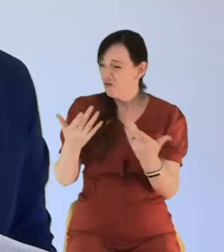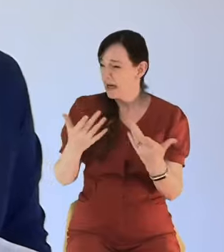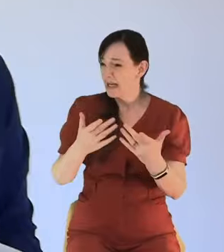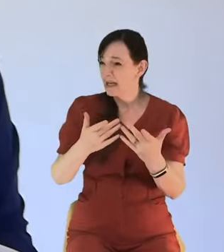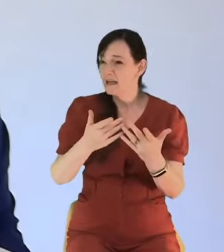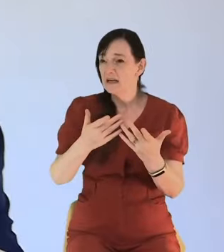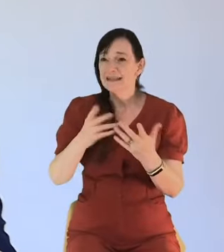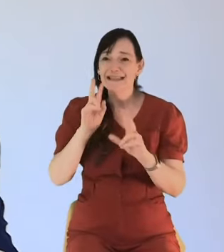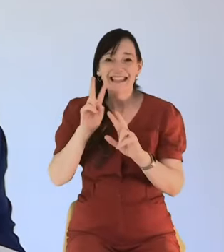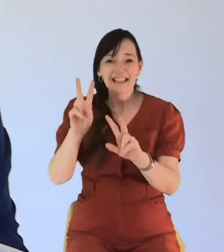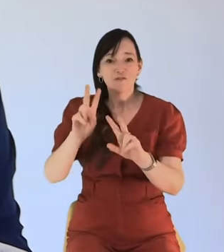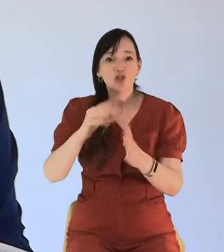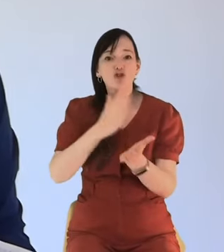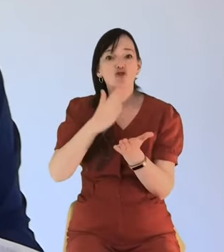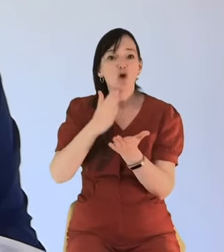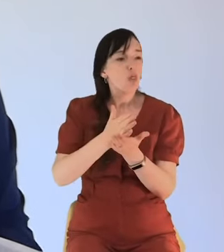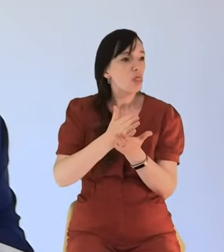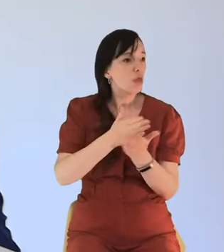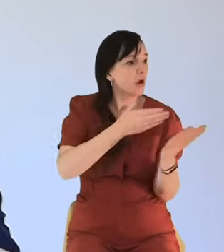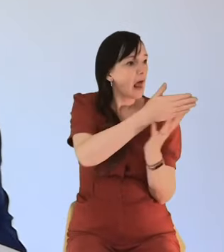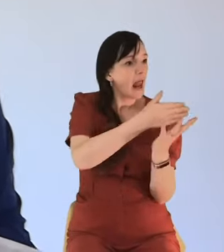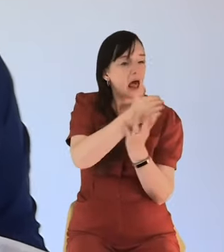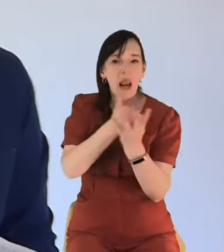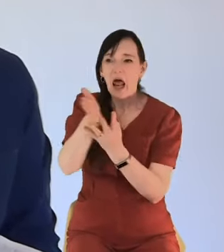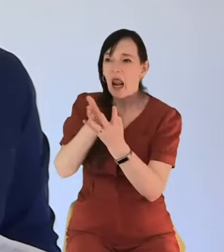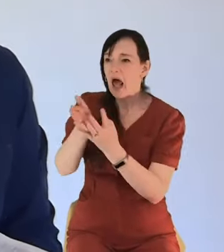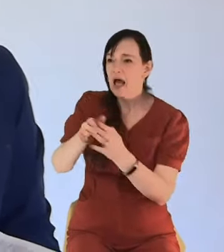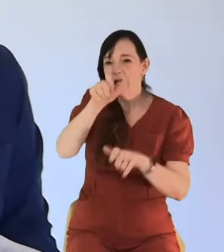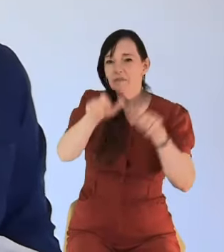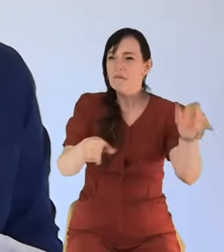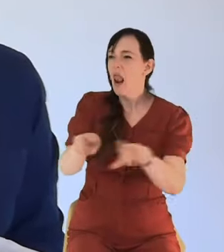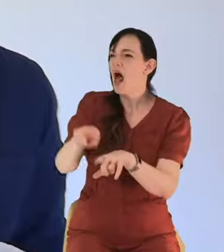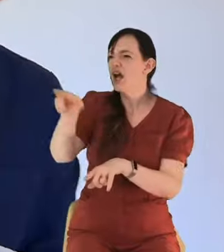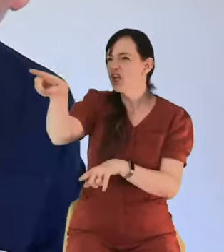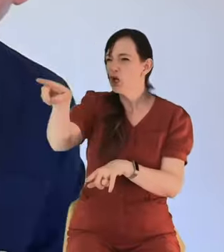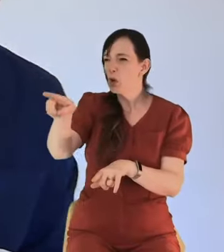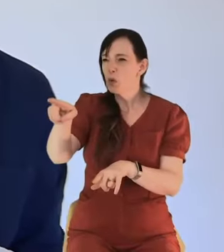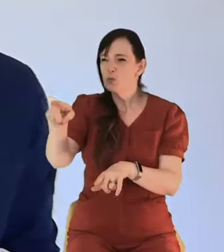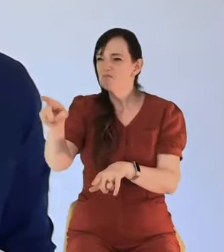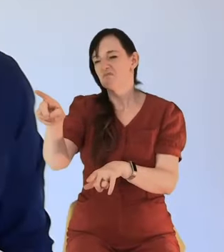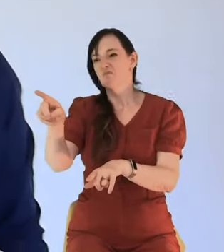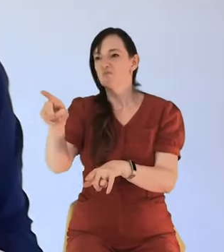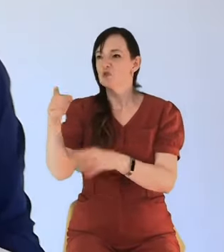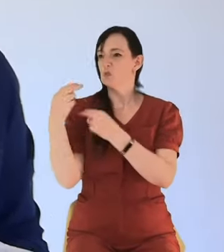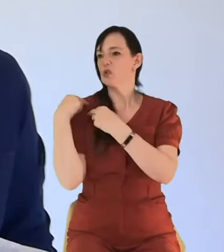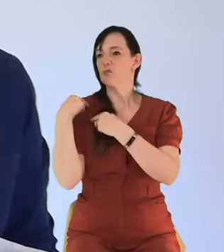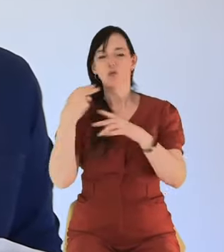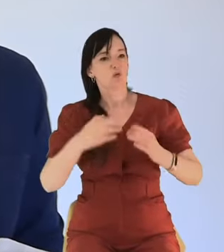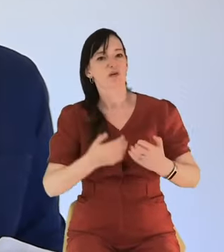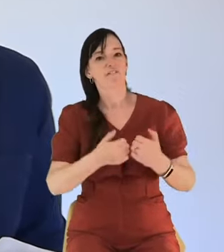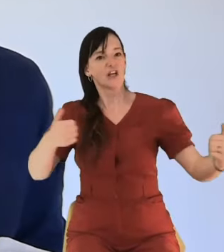different ways of seeing things. Oh, it's people like you. It's people like you who cause division. It's people like you who peddle